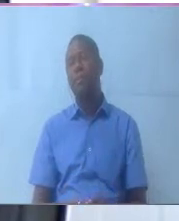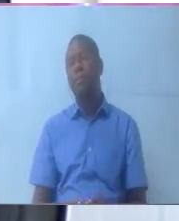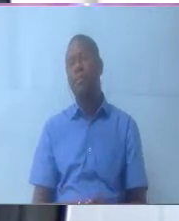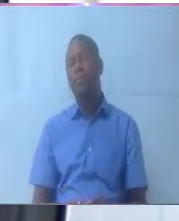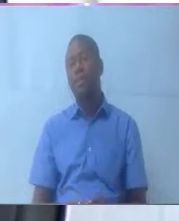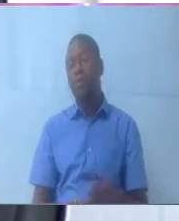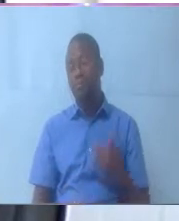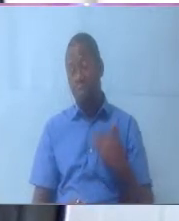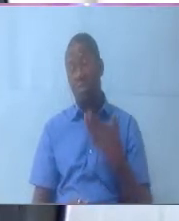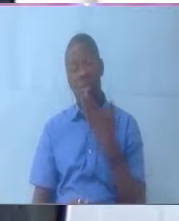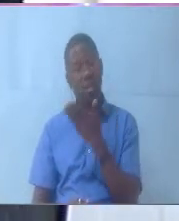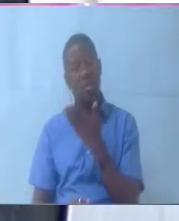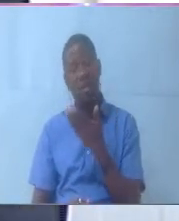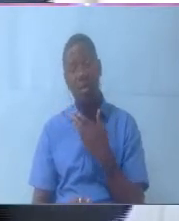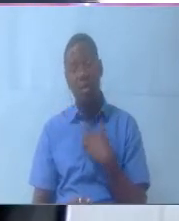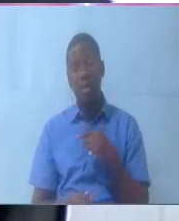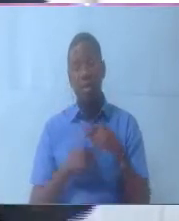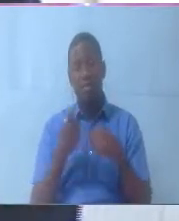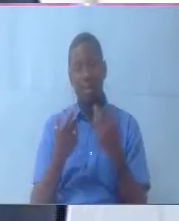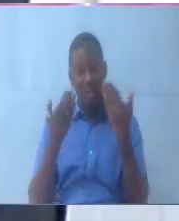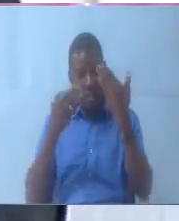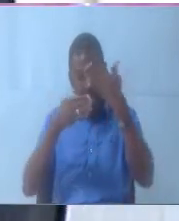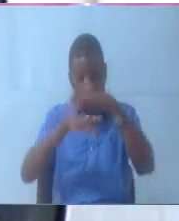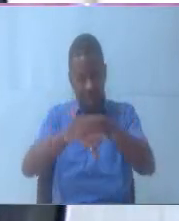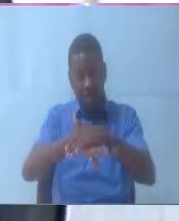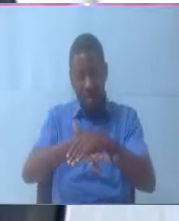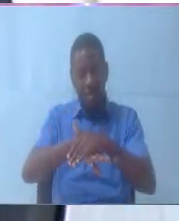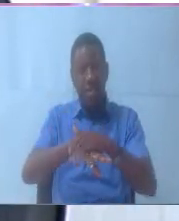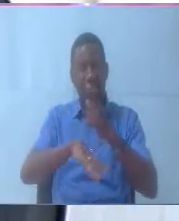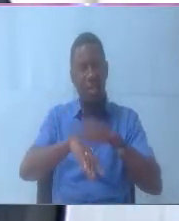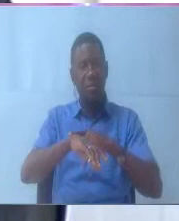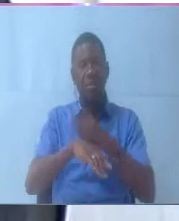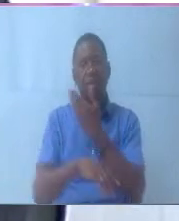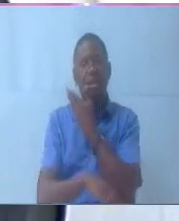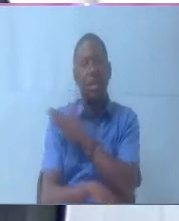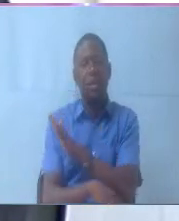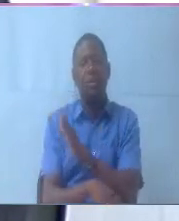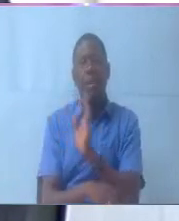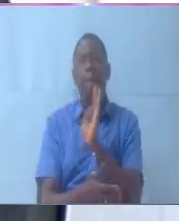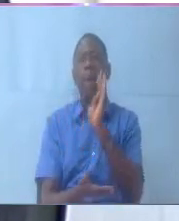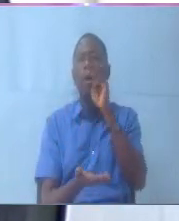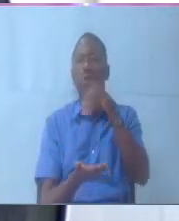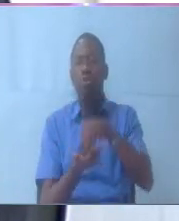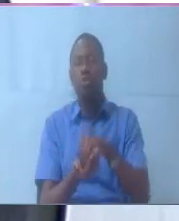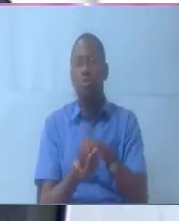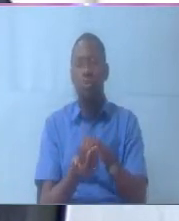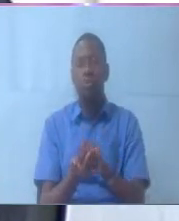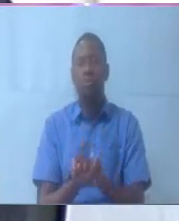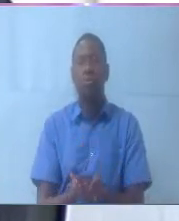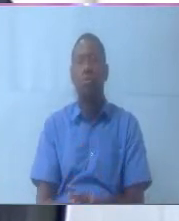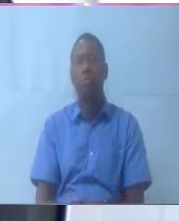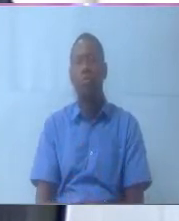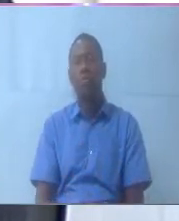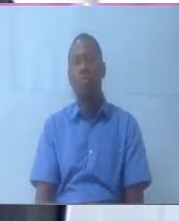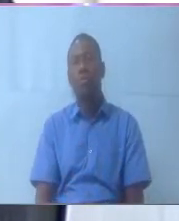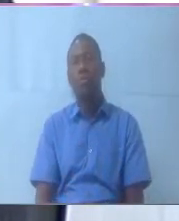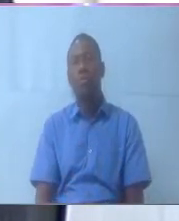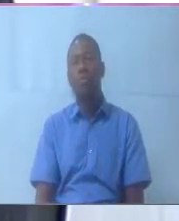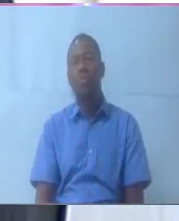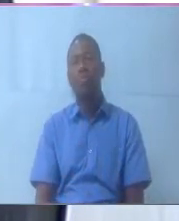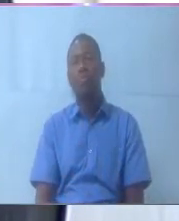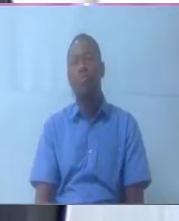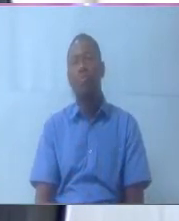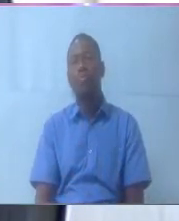there. Then in the evening, the president had already left Banjul. Mbe nyale je wuraro president onata bo Banjul kata.